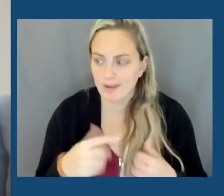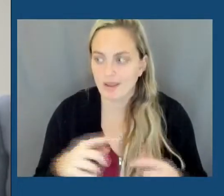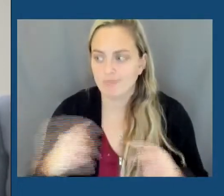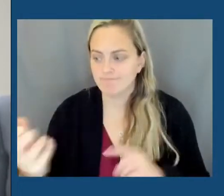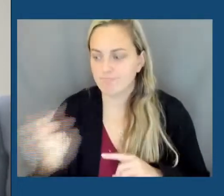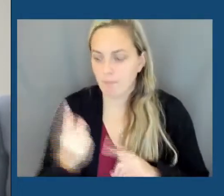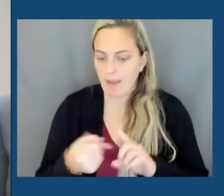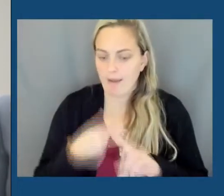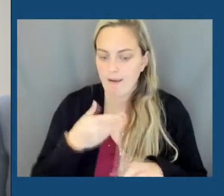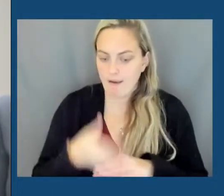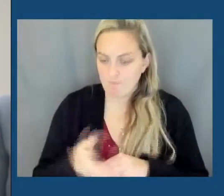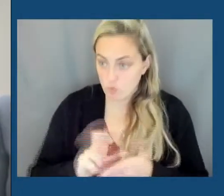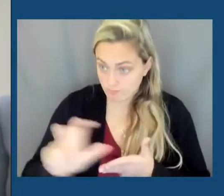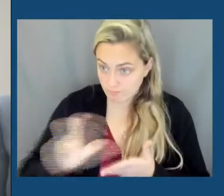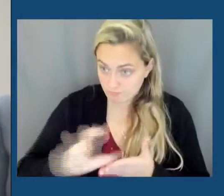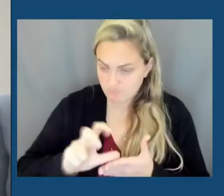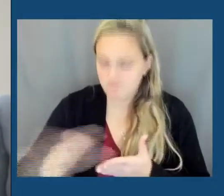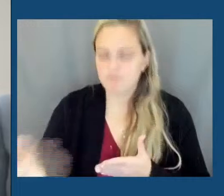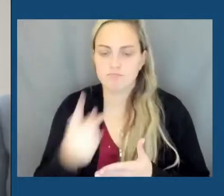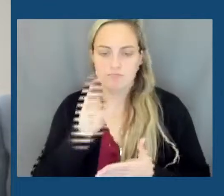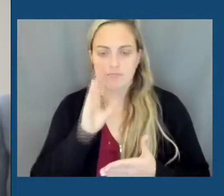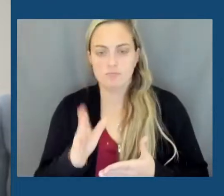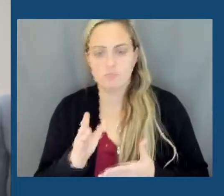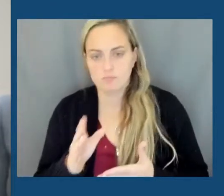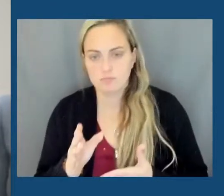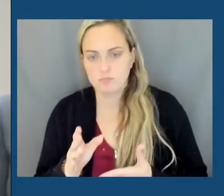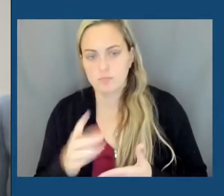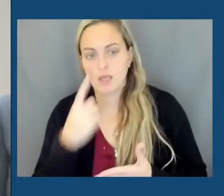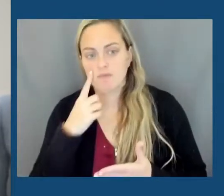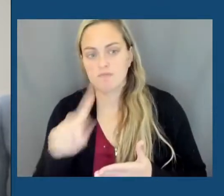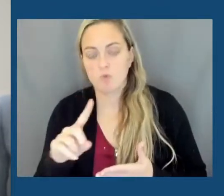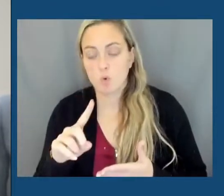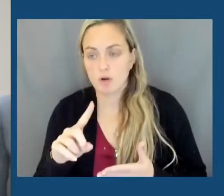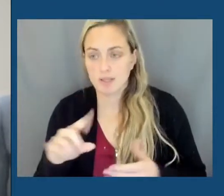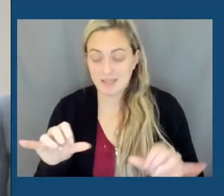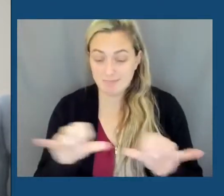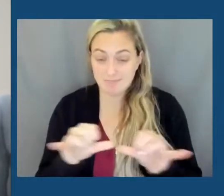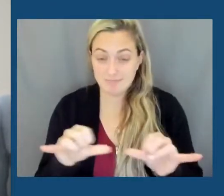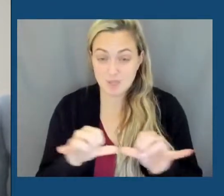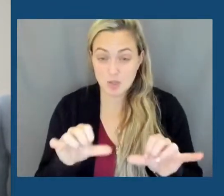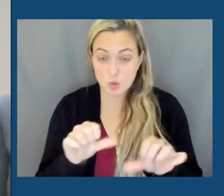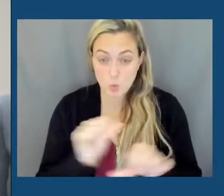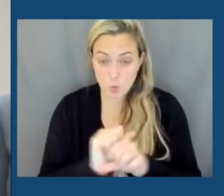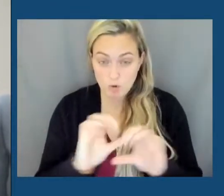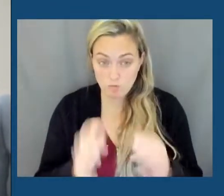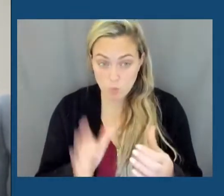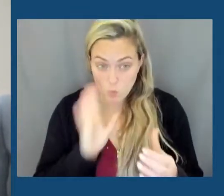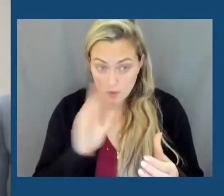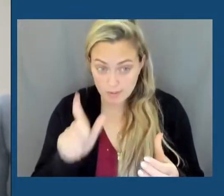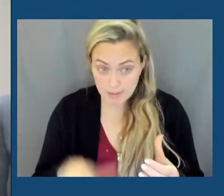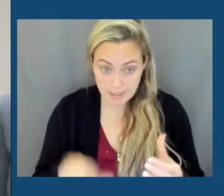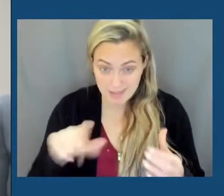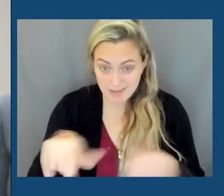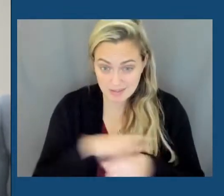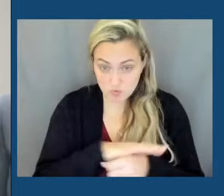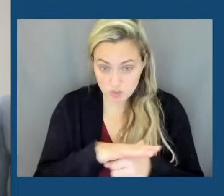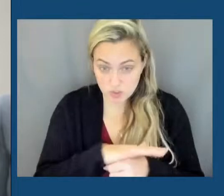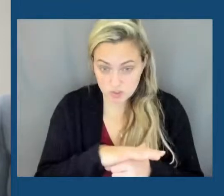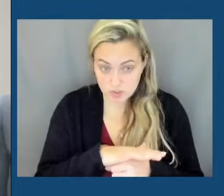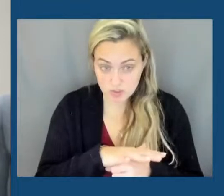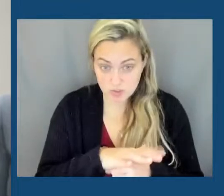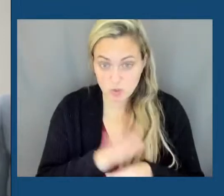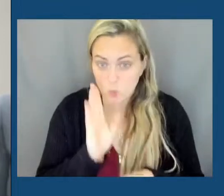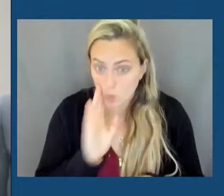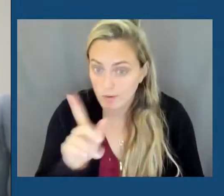of the investments. And for the scale of the workforce that we are going to need in this region, we're going to have